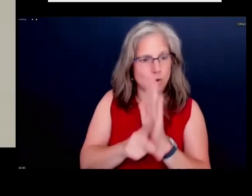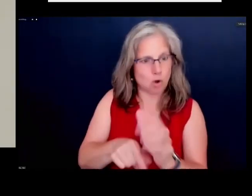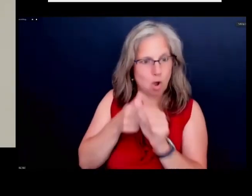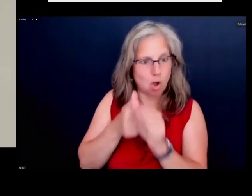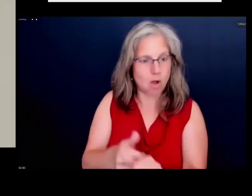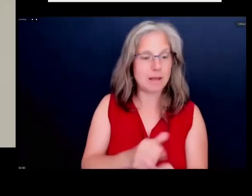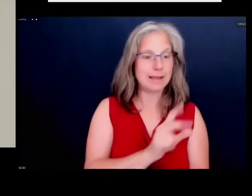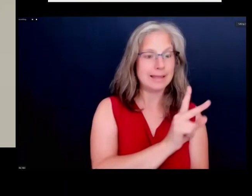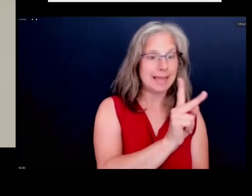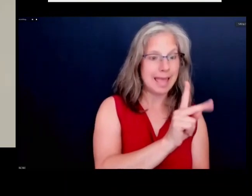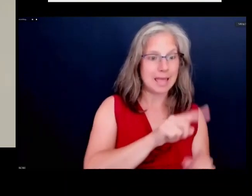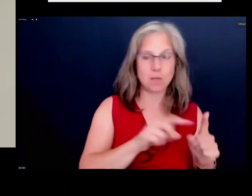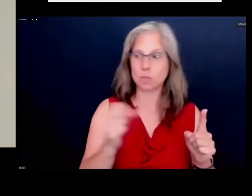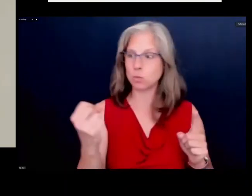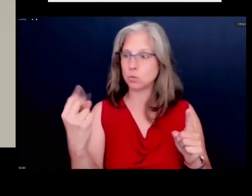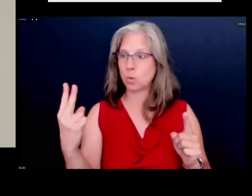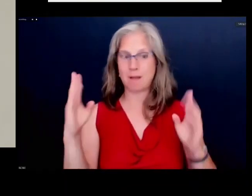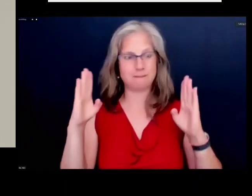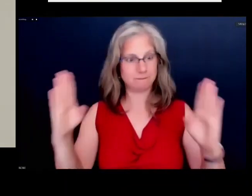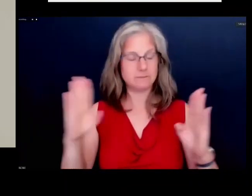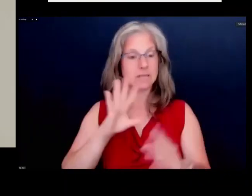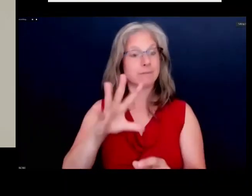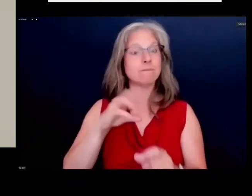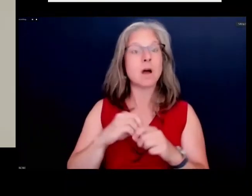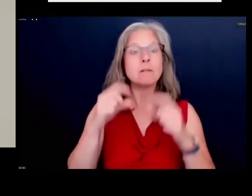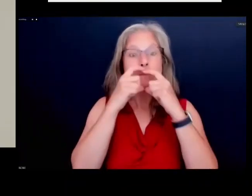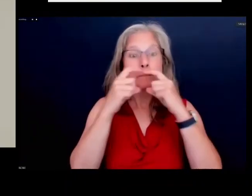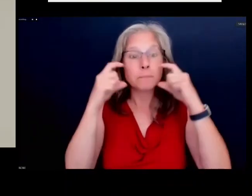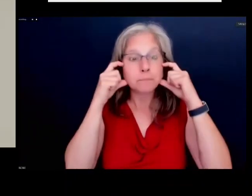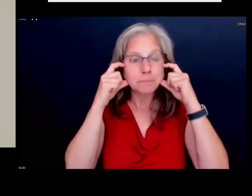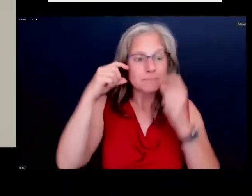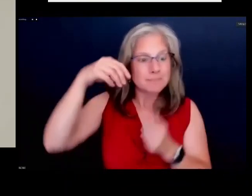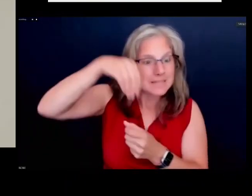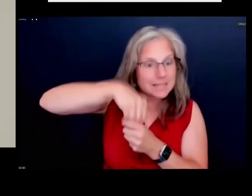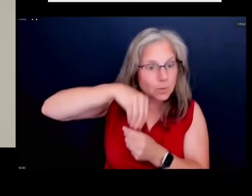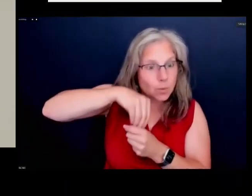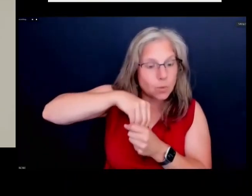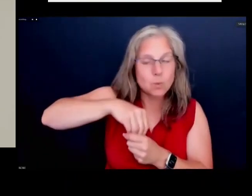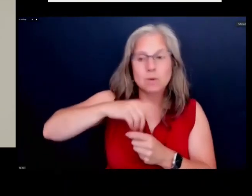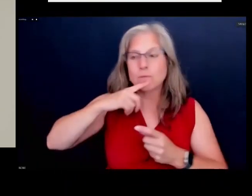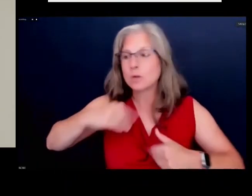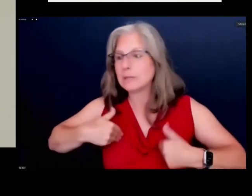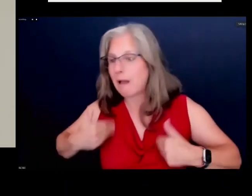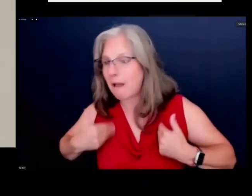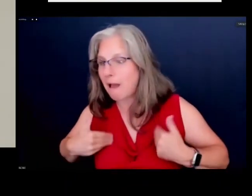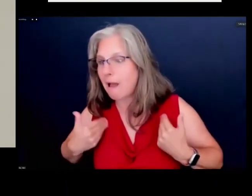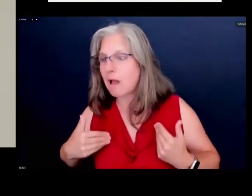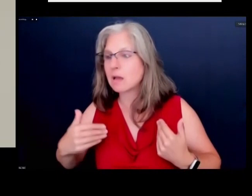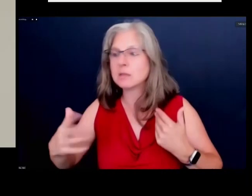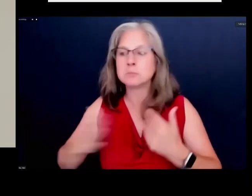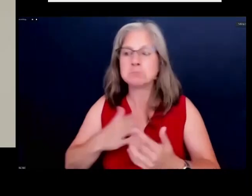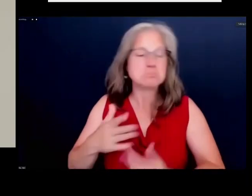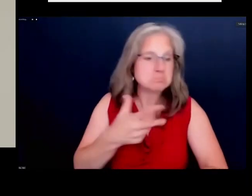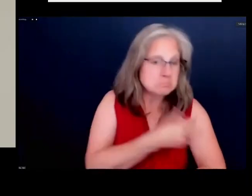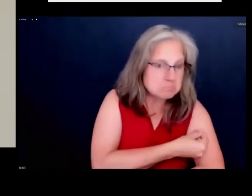12th grade, which involves masking indoors for all children or young people, whether they are vaccinated or